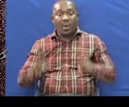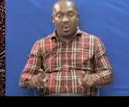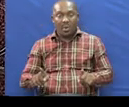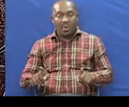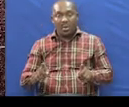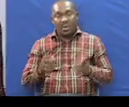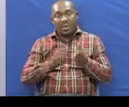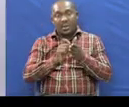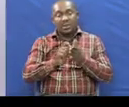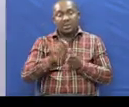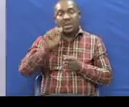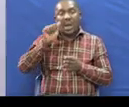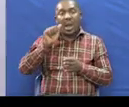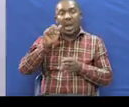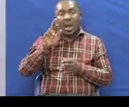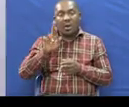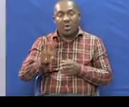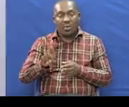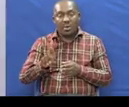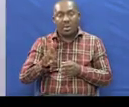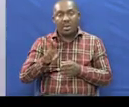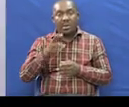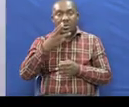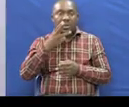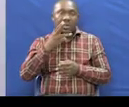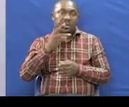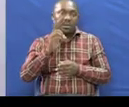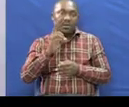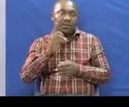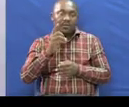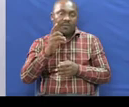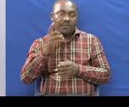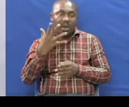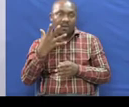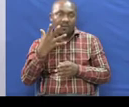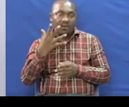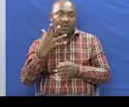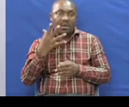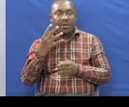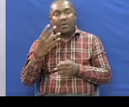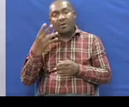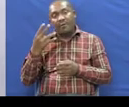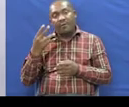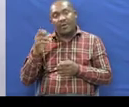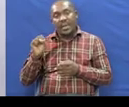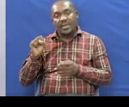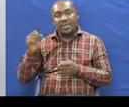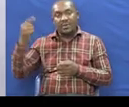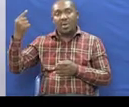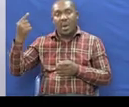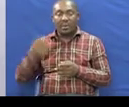4s2. But according to this table, the unexpected configuration is written as